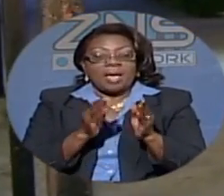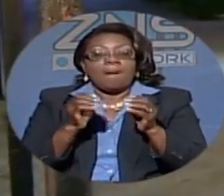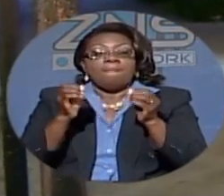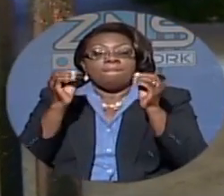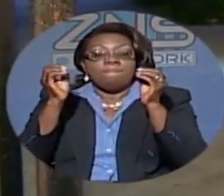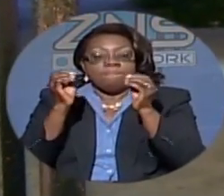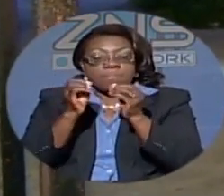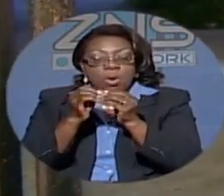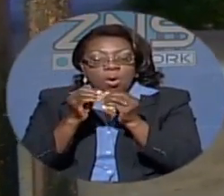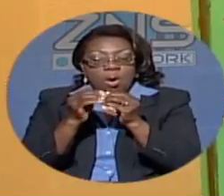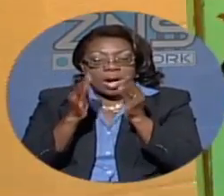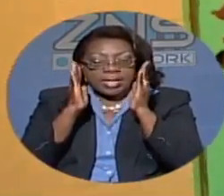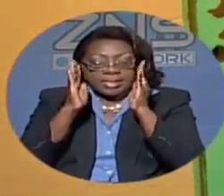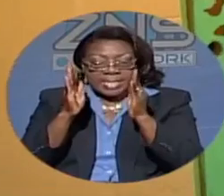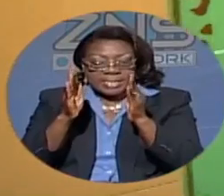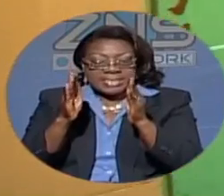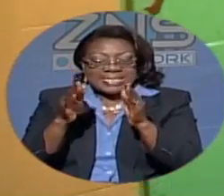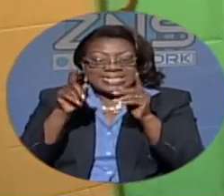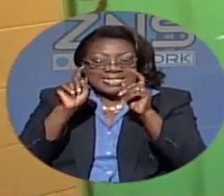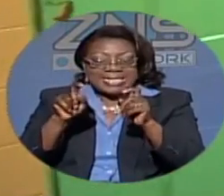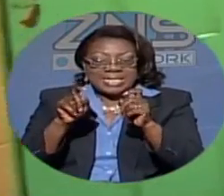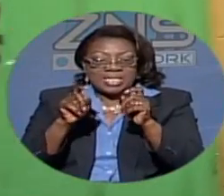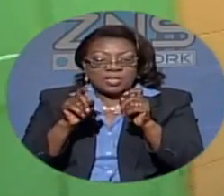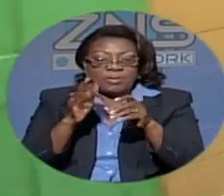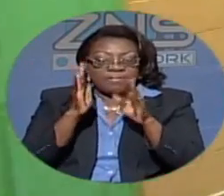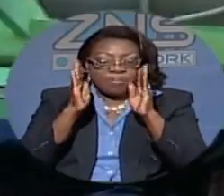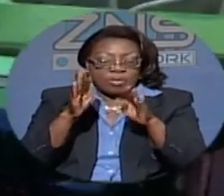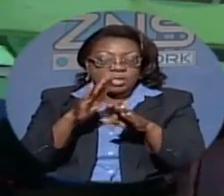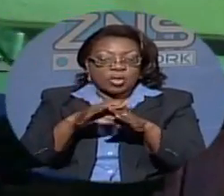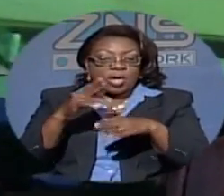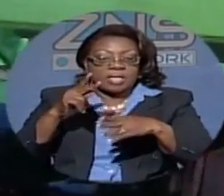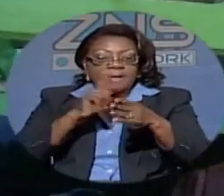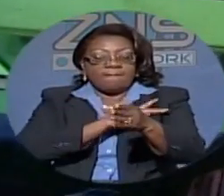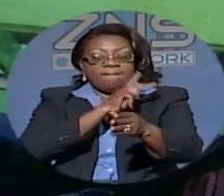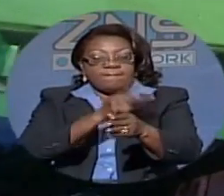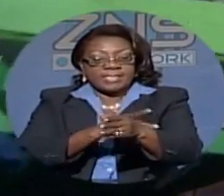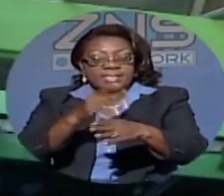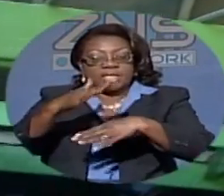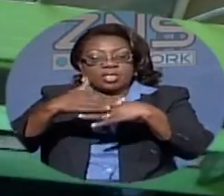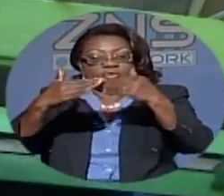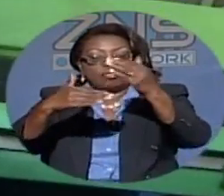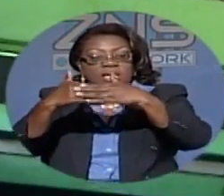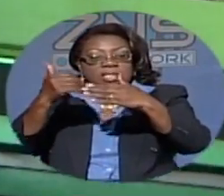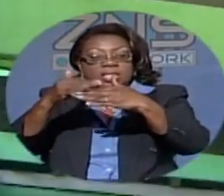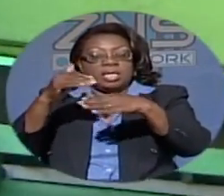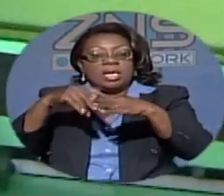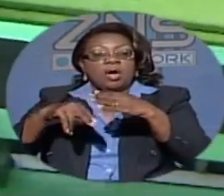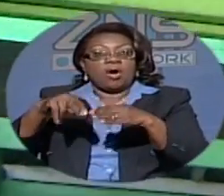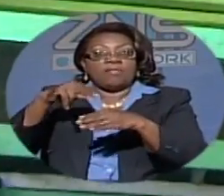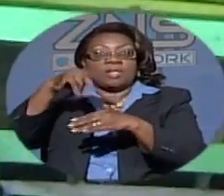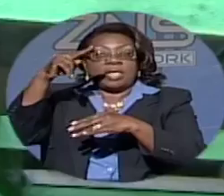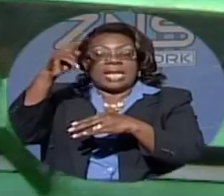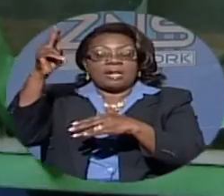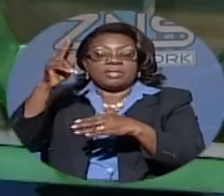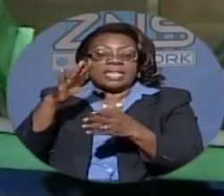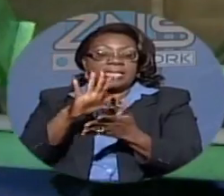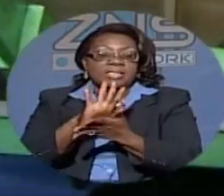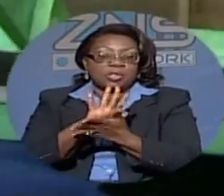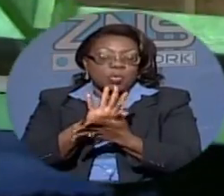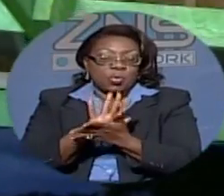to the physical structure of the South Andros High School. We are in trouble with this same school here. We